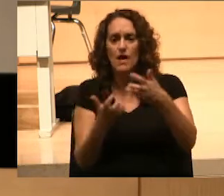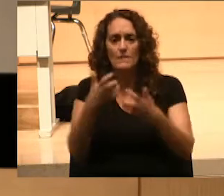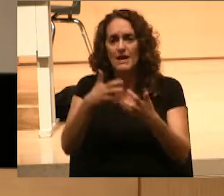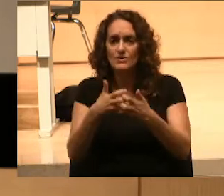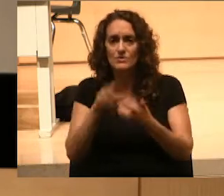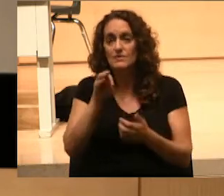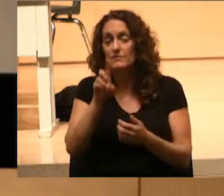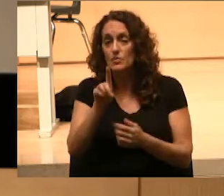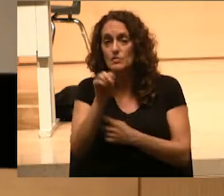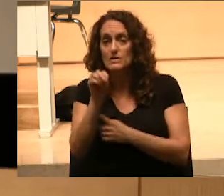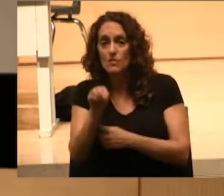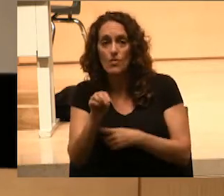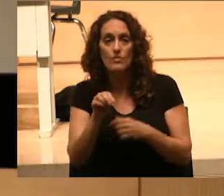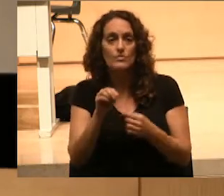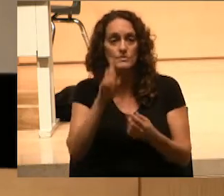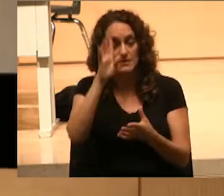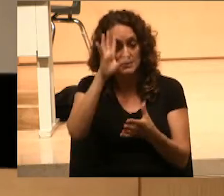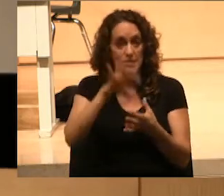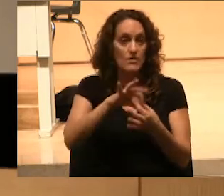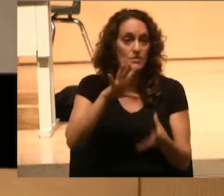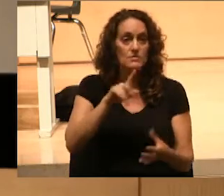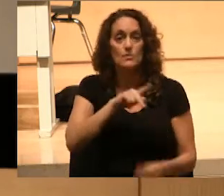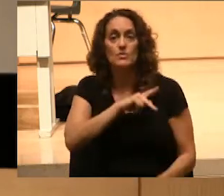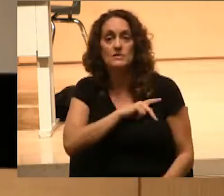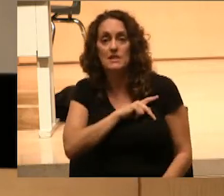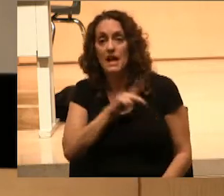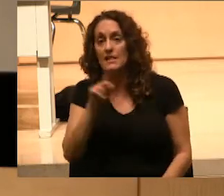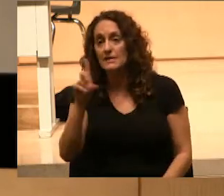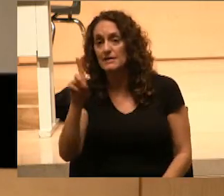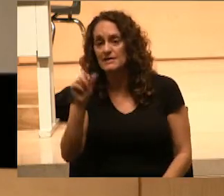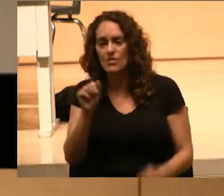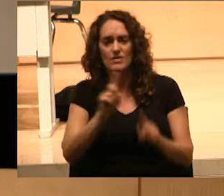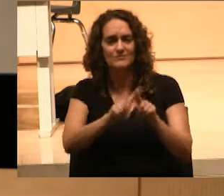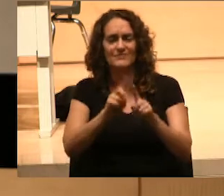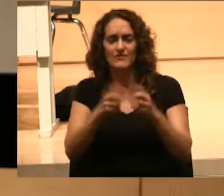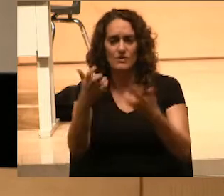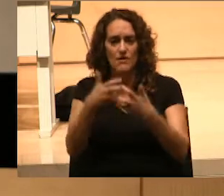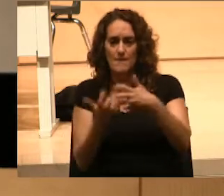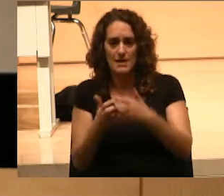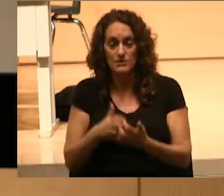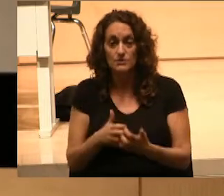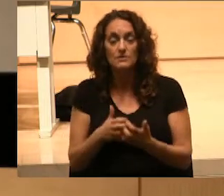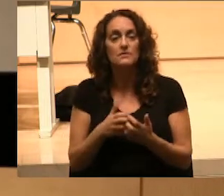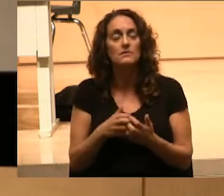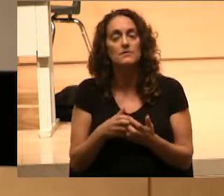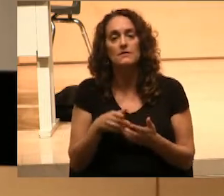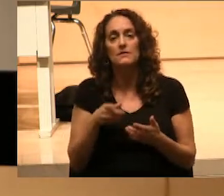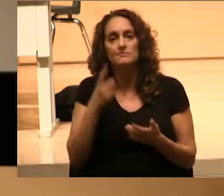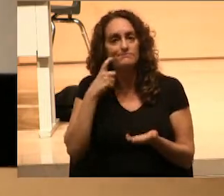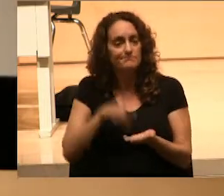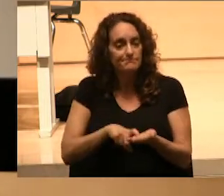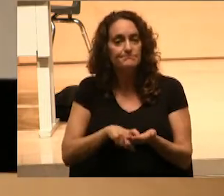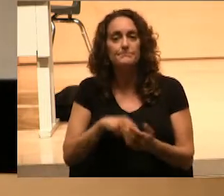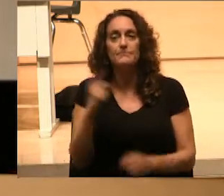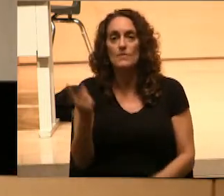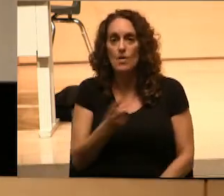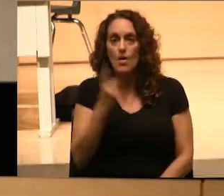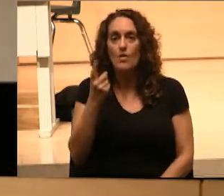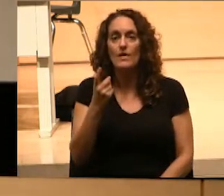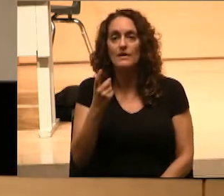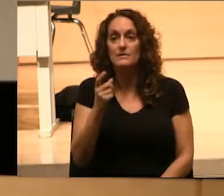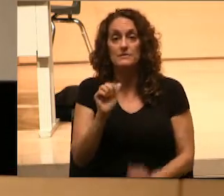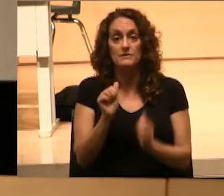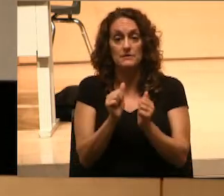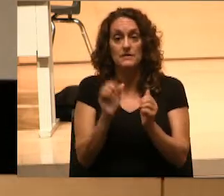and psychosis or personality disorder, there always seems to be, and even with no